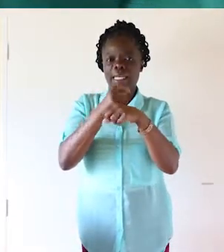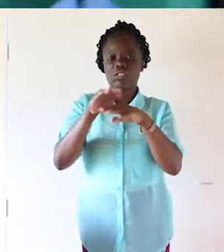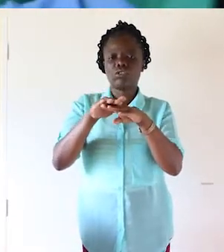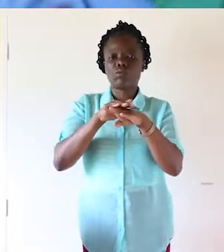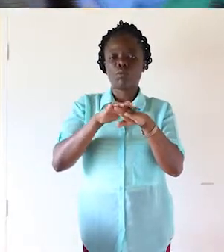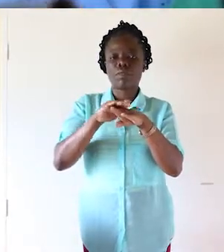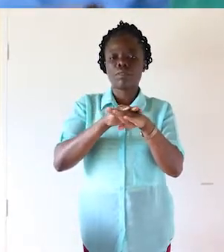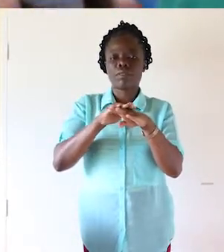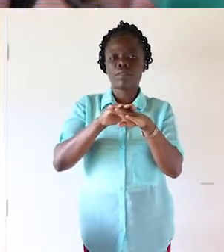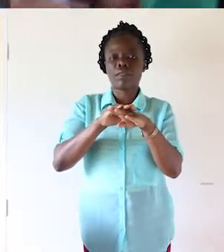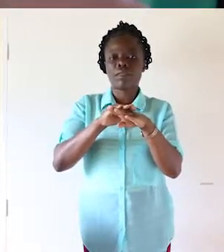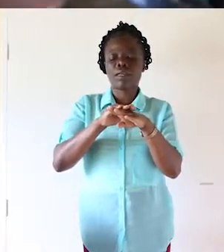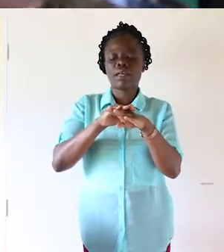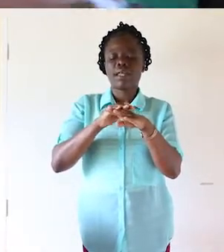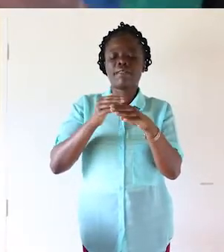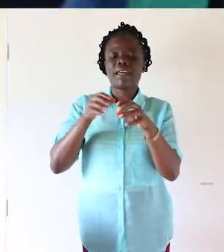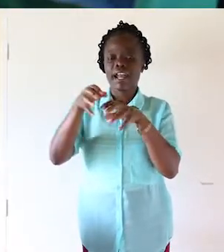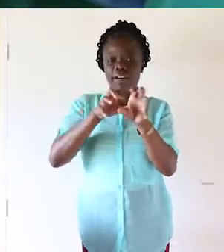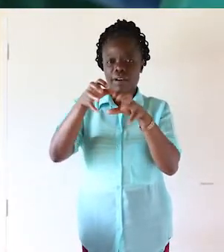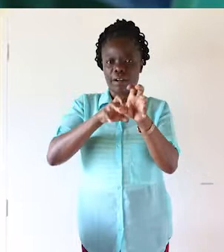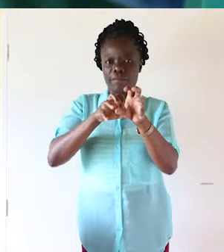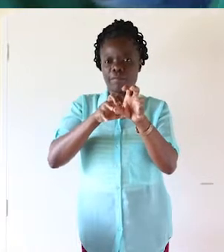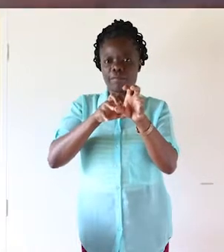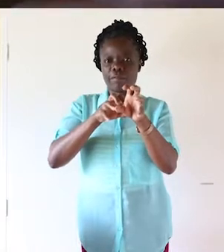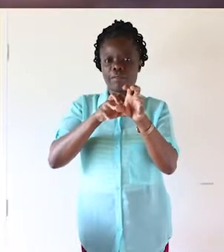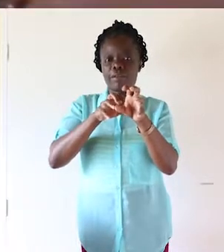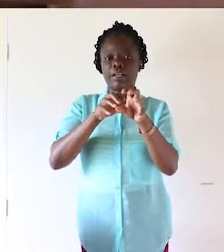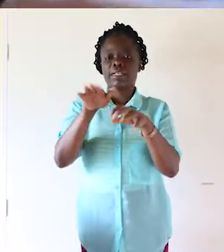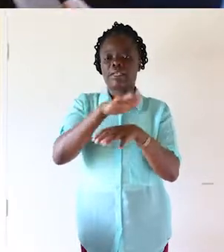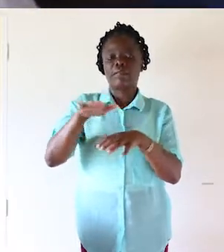smooth the rough surfaces which has been cut. So you can try.